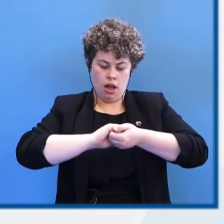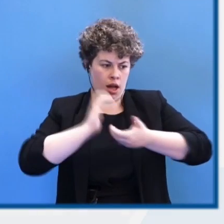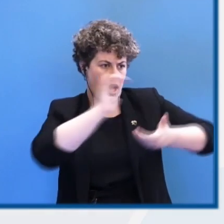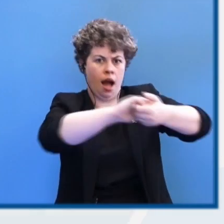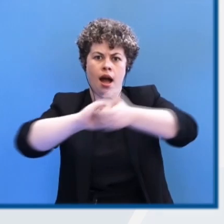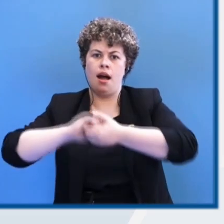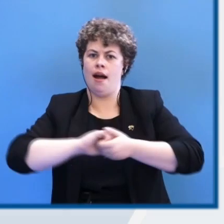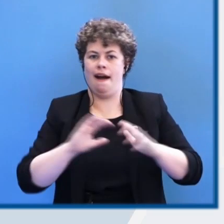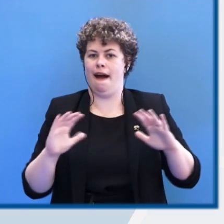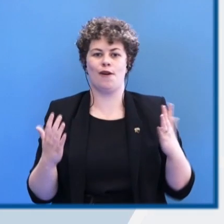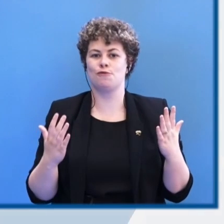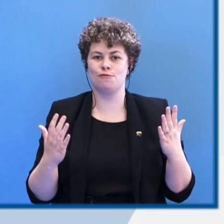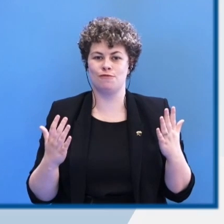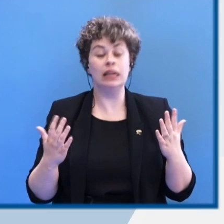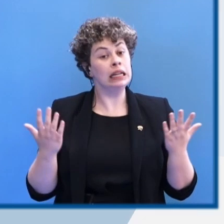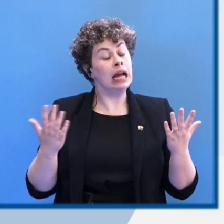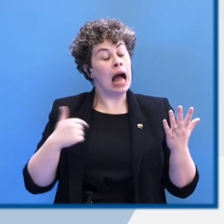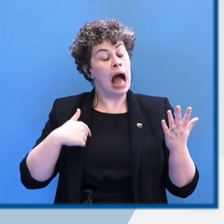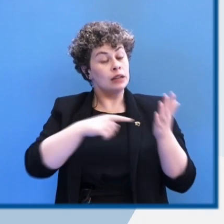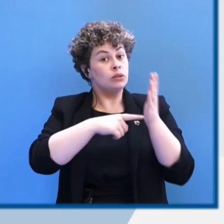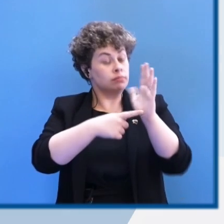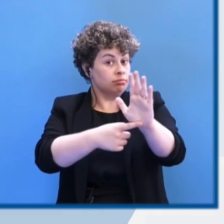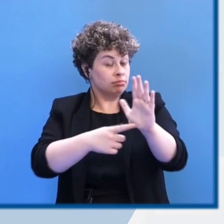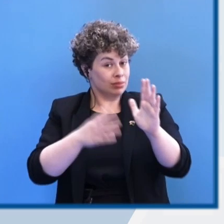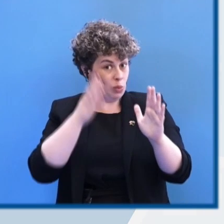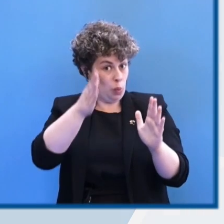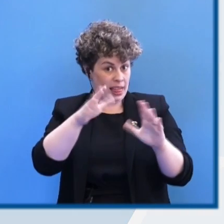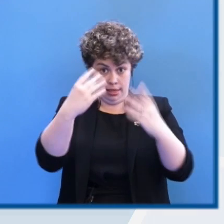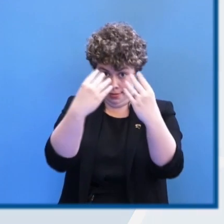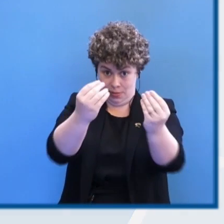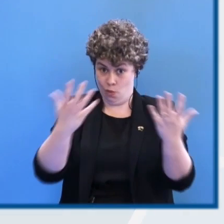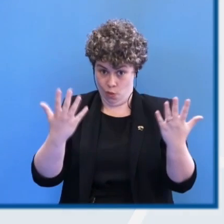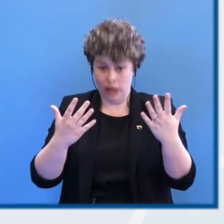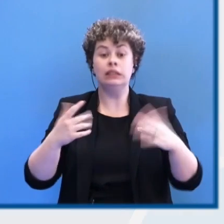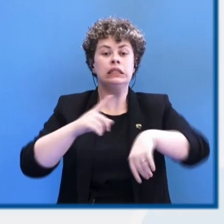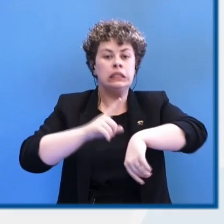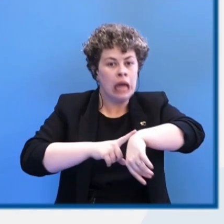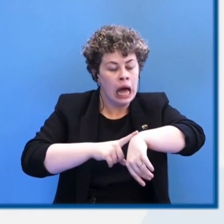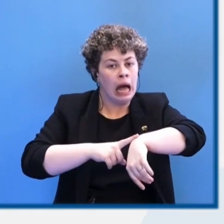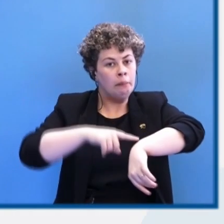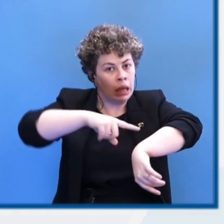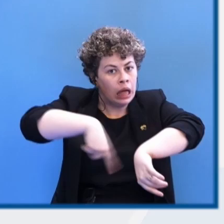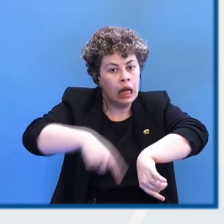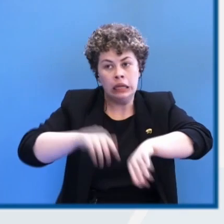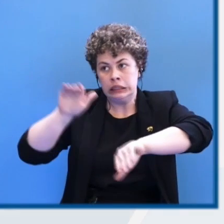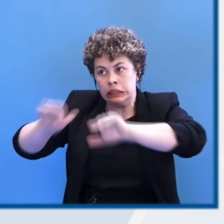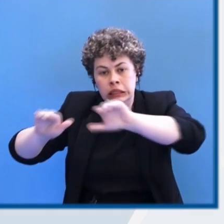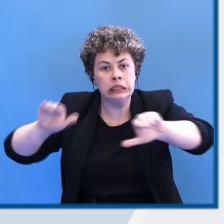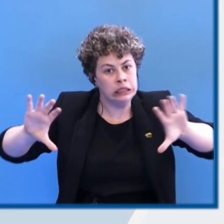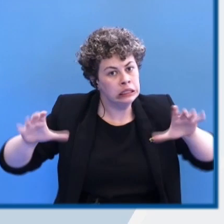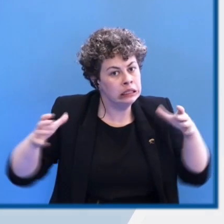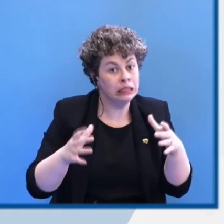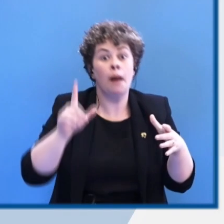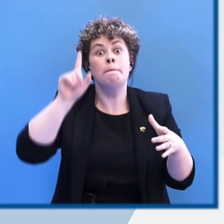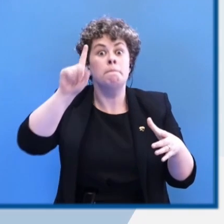and energy, but it's worth it. Let me give you 4 examples. In Switzerland, the responsibilities to cope